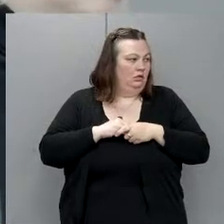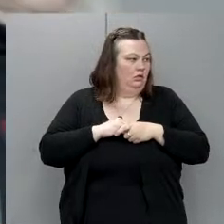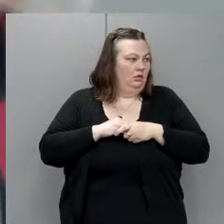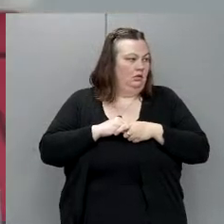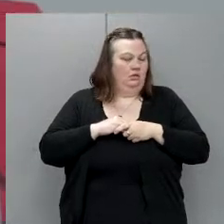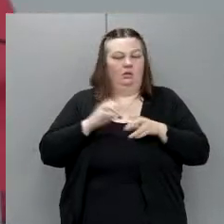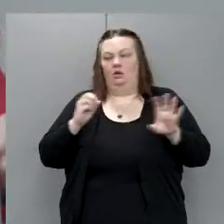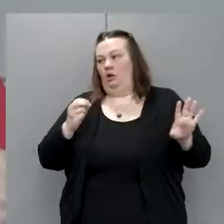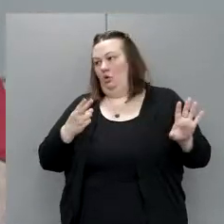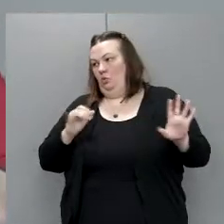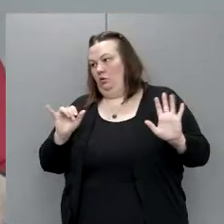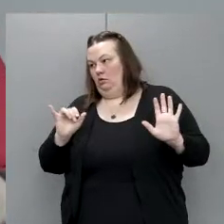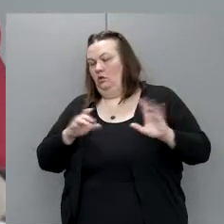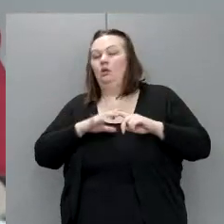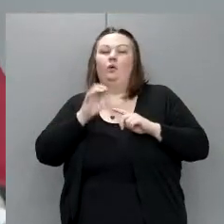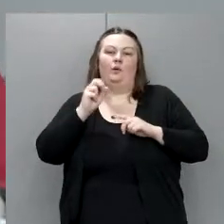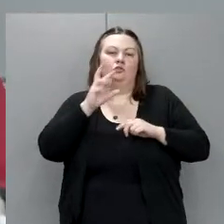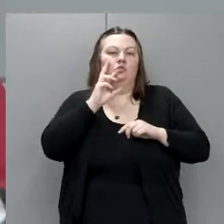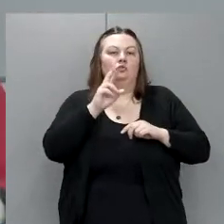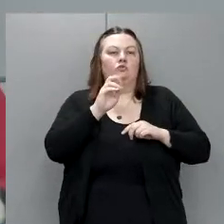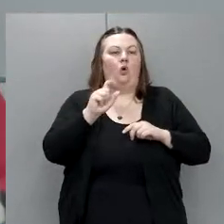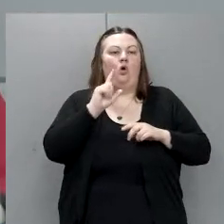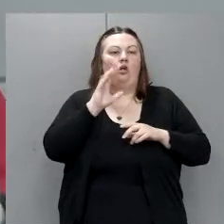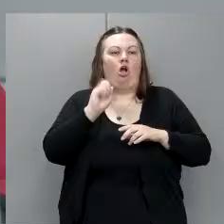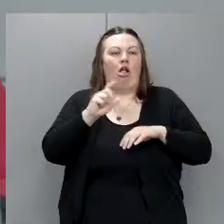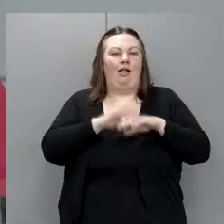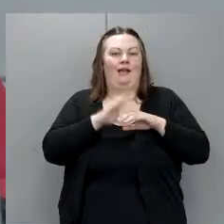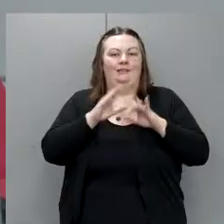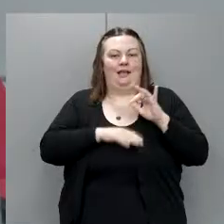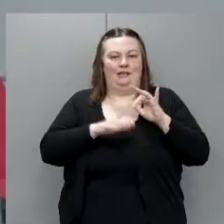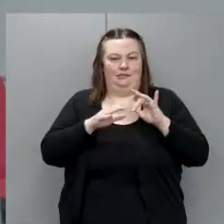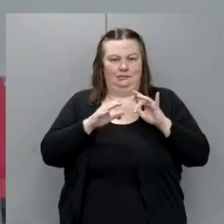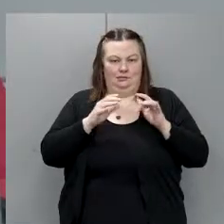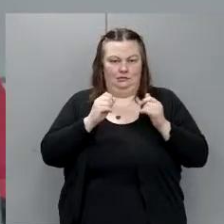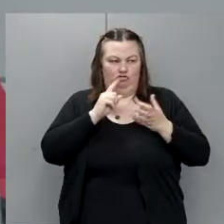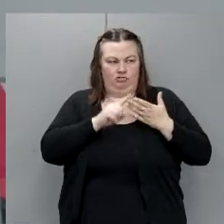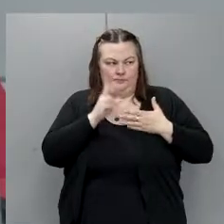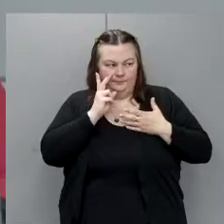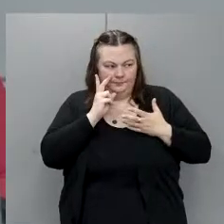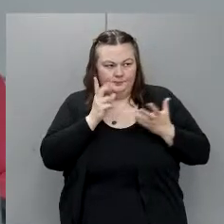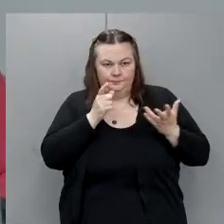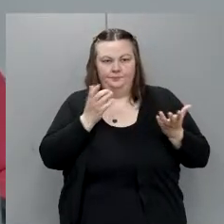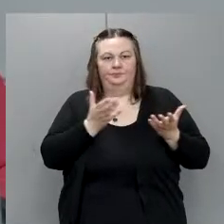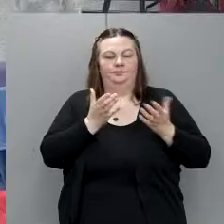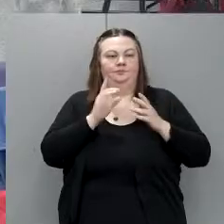Oh, all right, we'll do a roll call on attendance first.